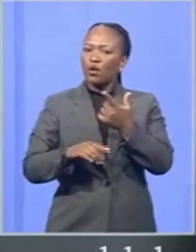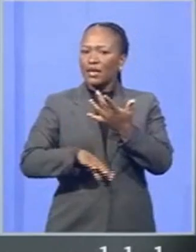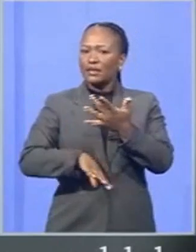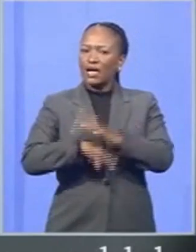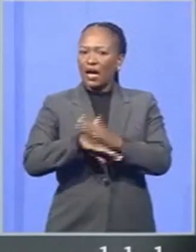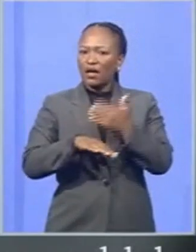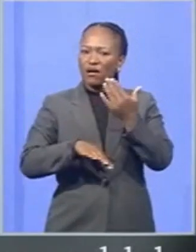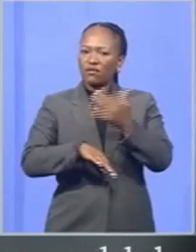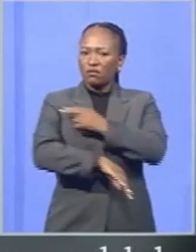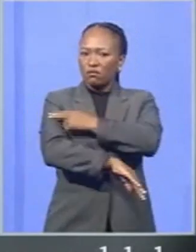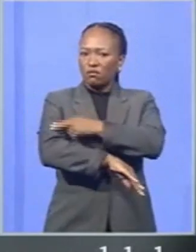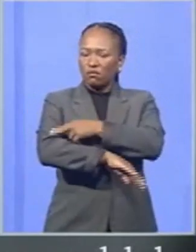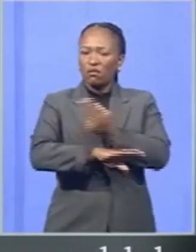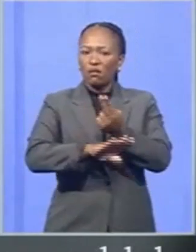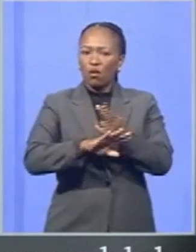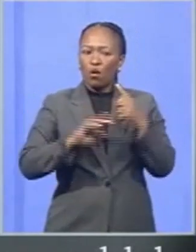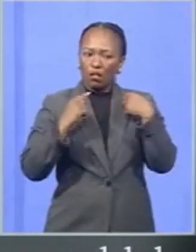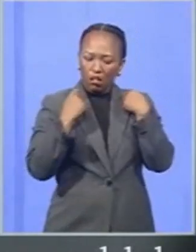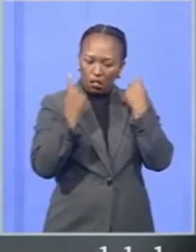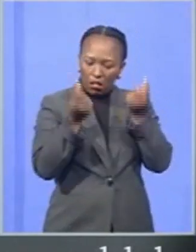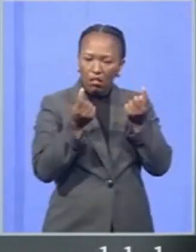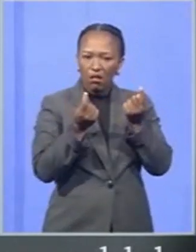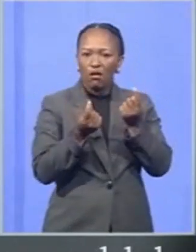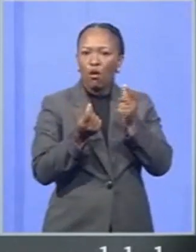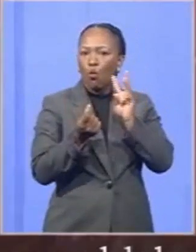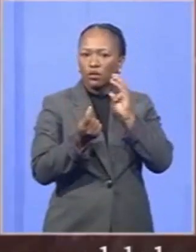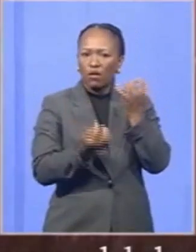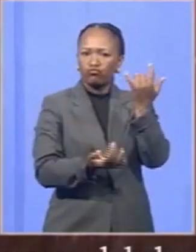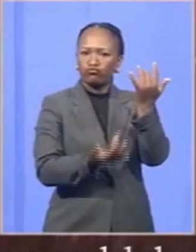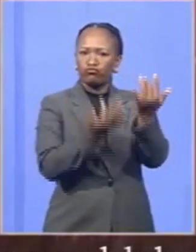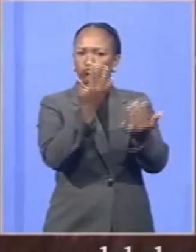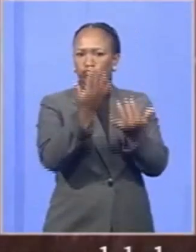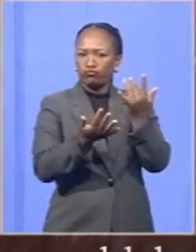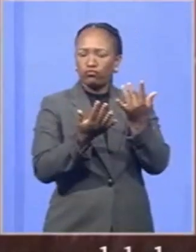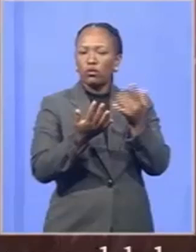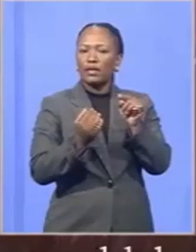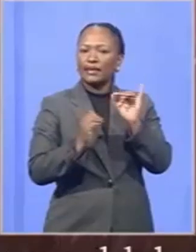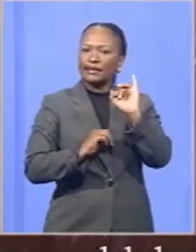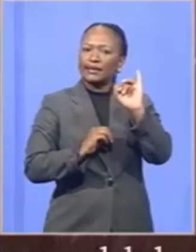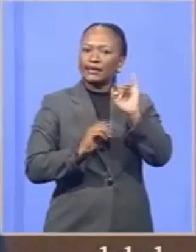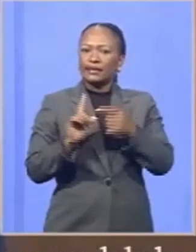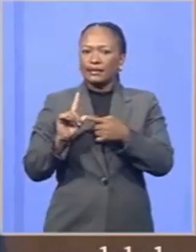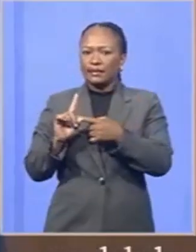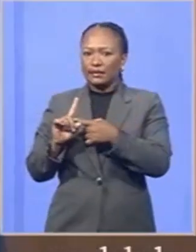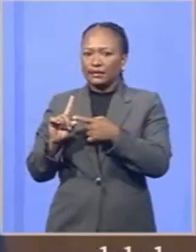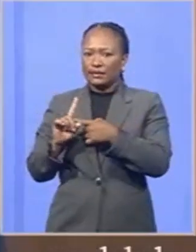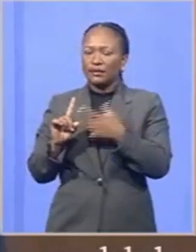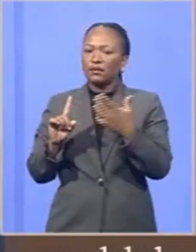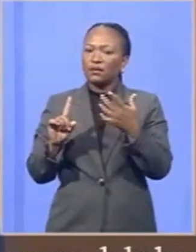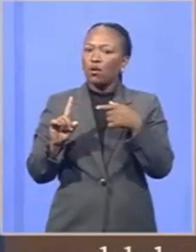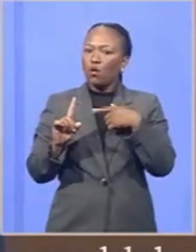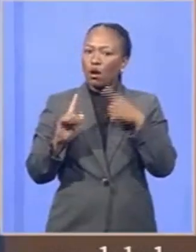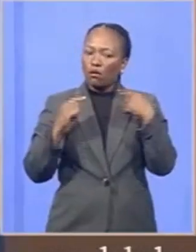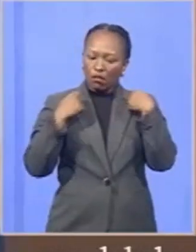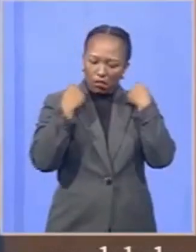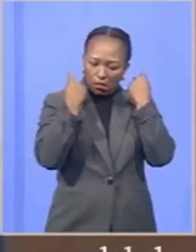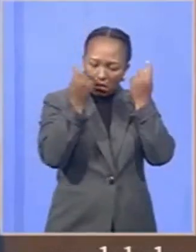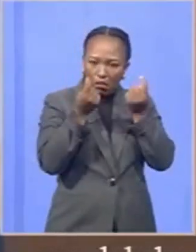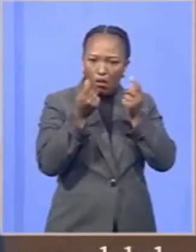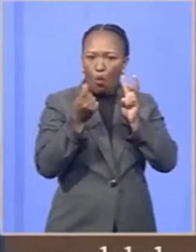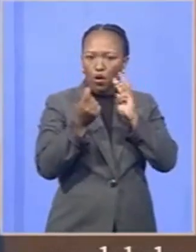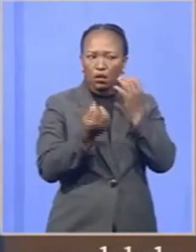ka lebaka la maqeba a mabe a otjha. Palesa eo e neng le morutwana wa matric o ile a tjha nakong eo a neng a ntse a futha ka metsi a belang